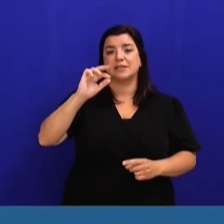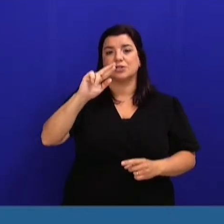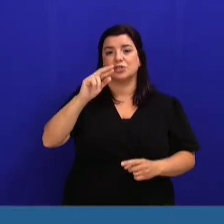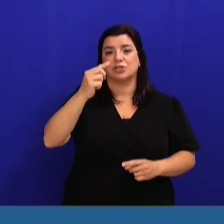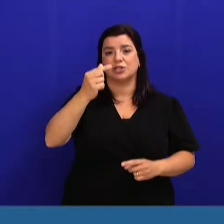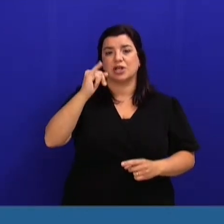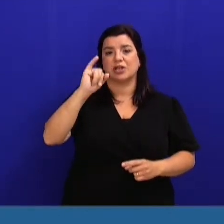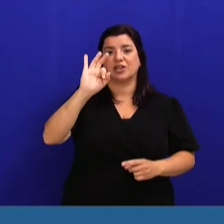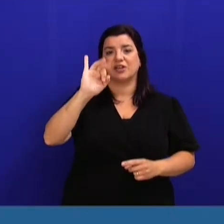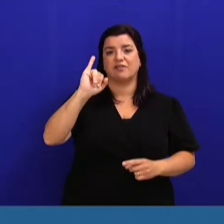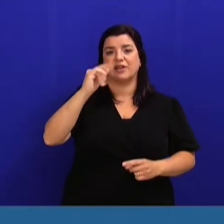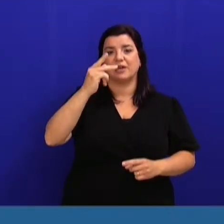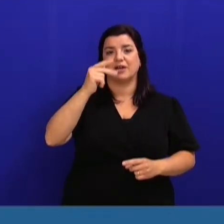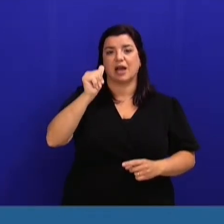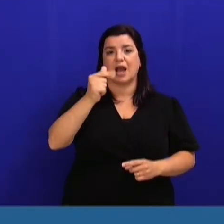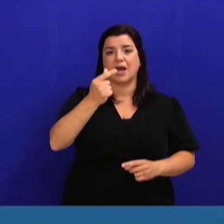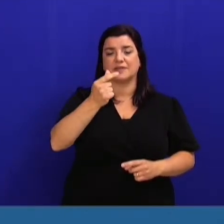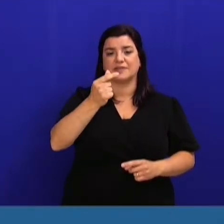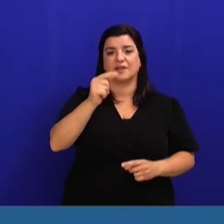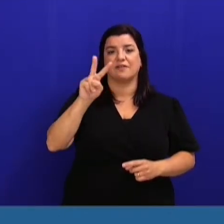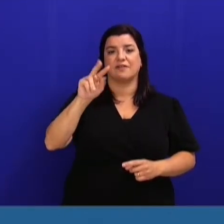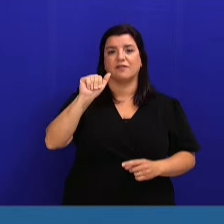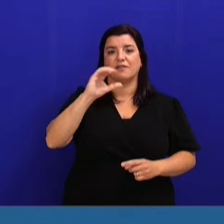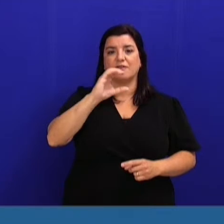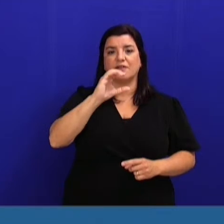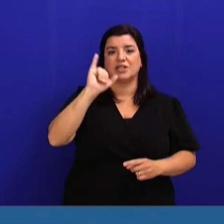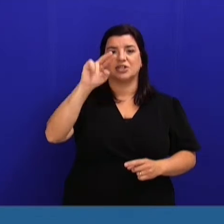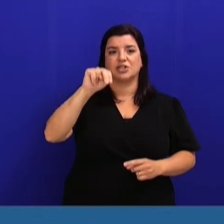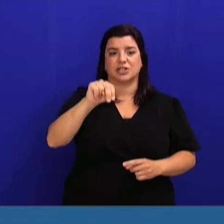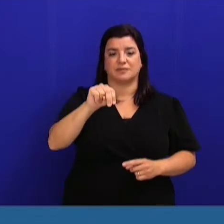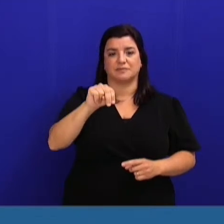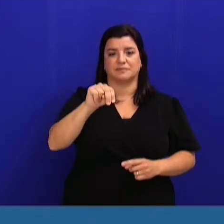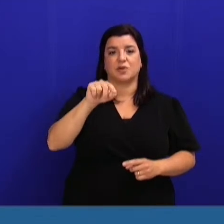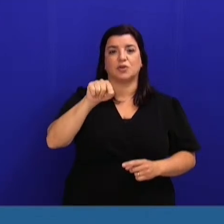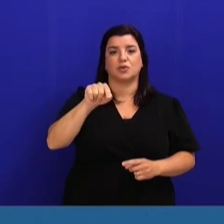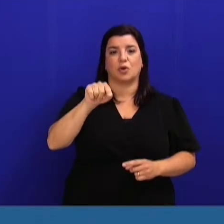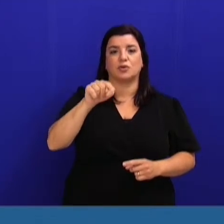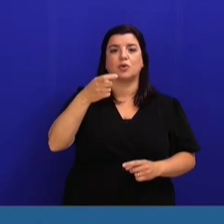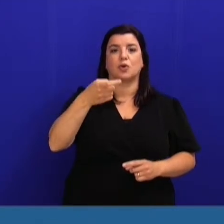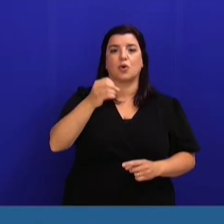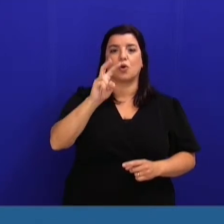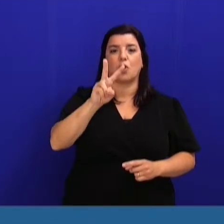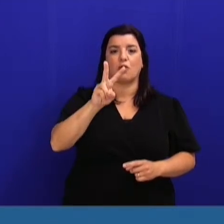certificatvaccin.gov.mt. The current situation is we had